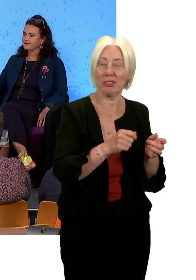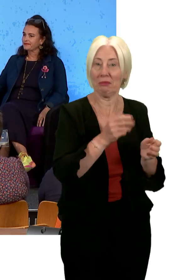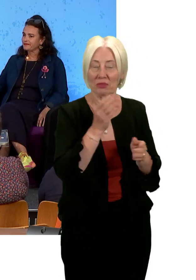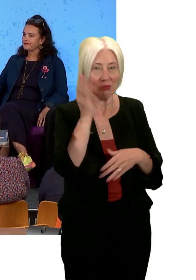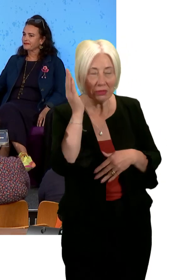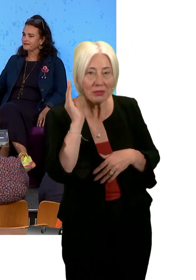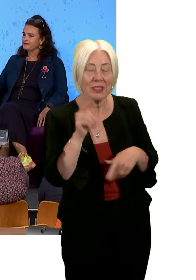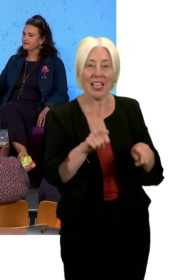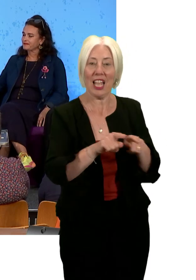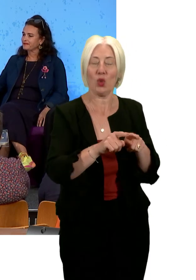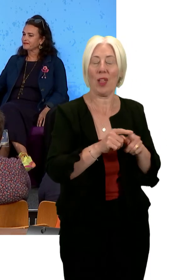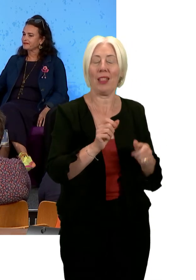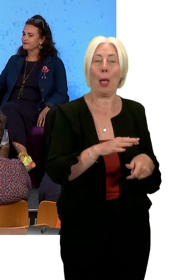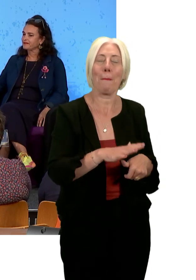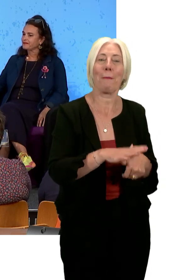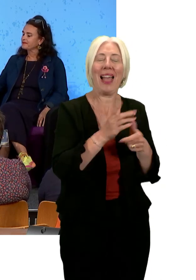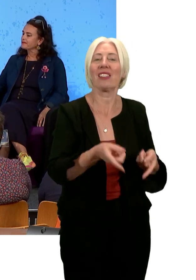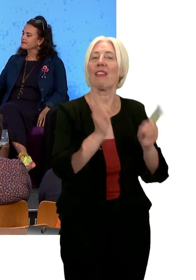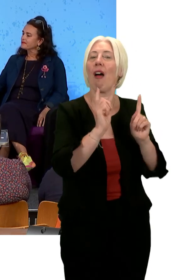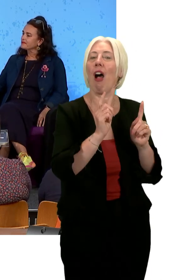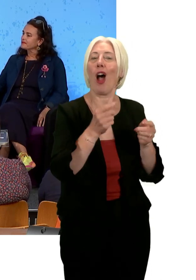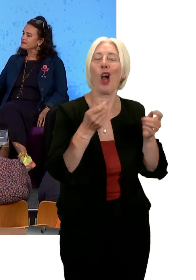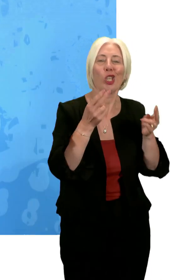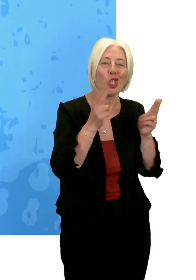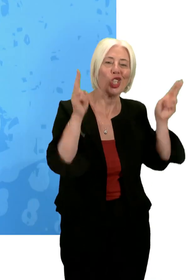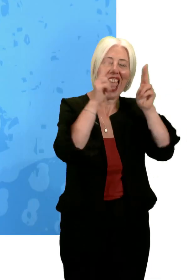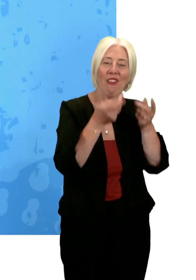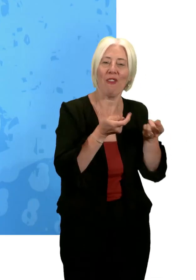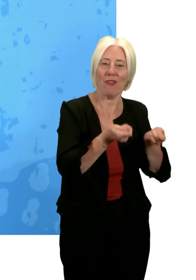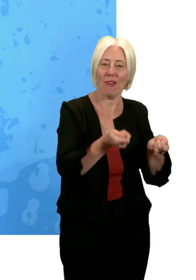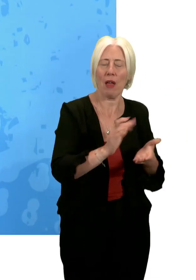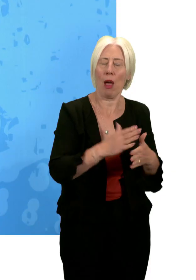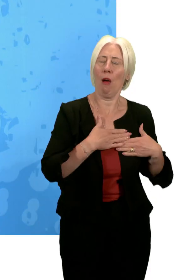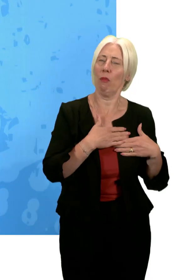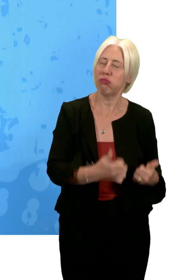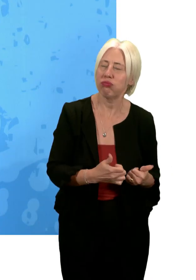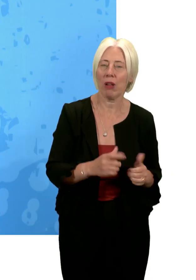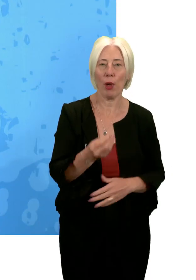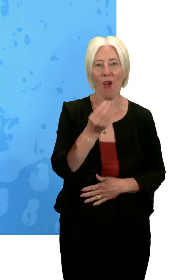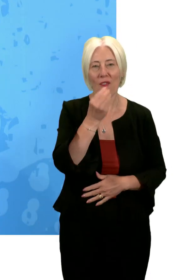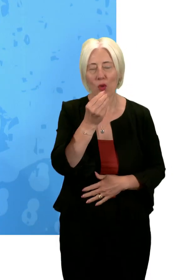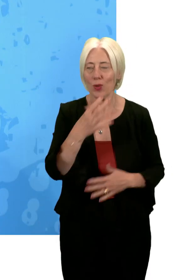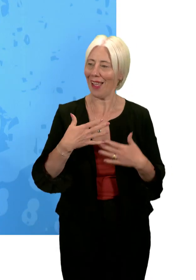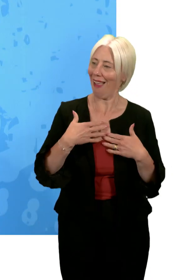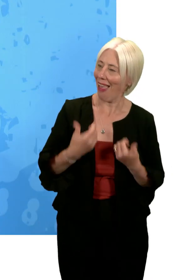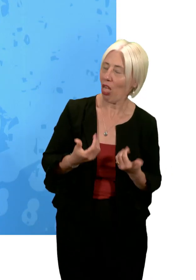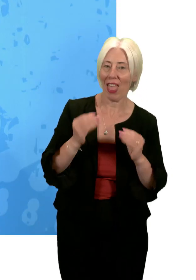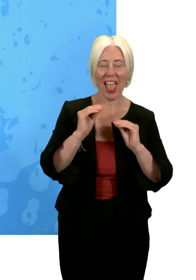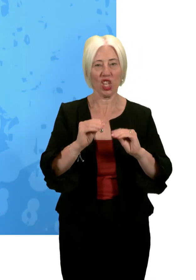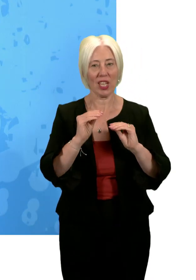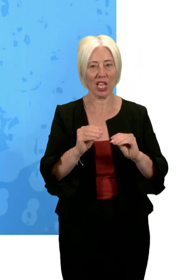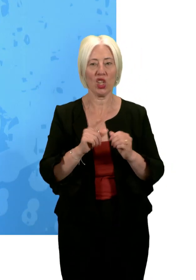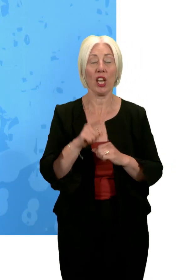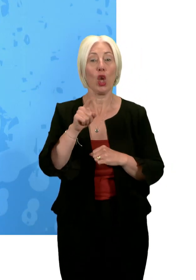winner, passionate and about promoting Scottish food, health and education. And he represents Scotland on the